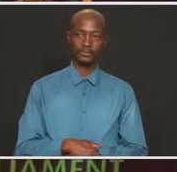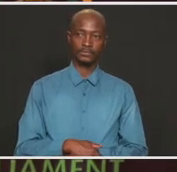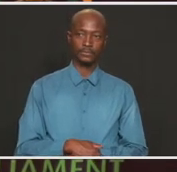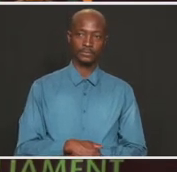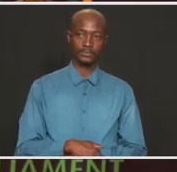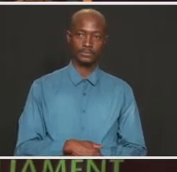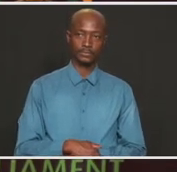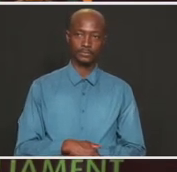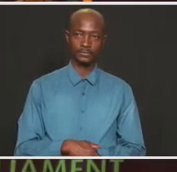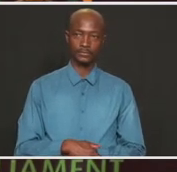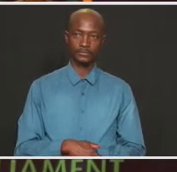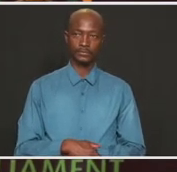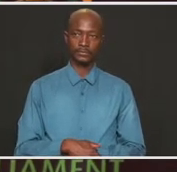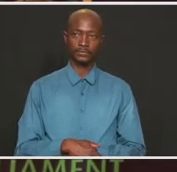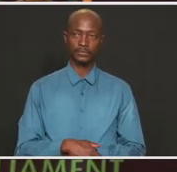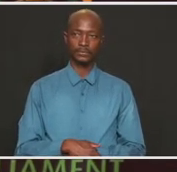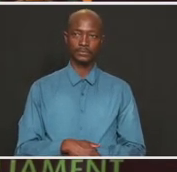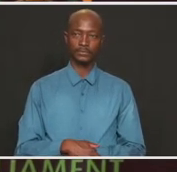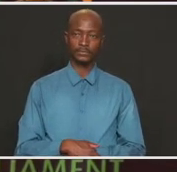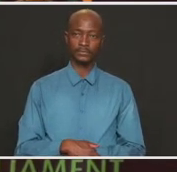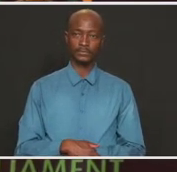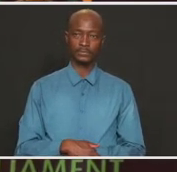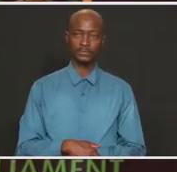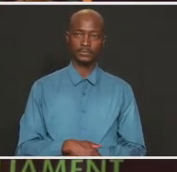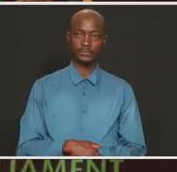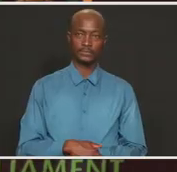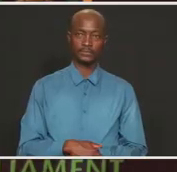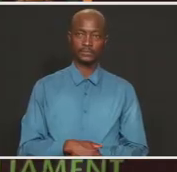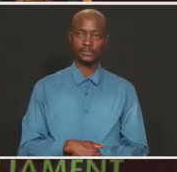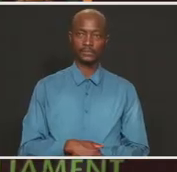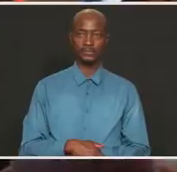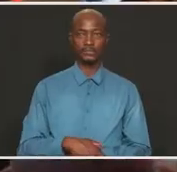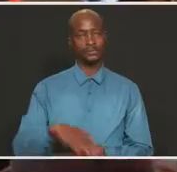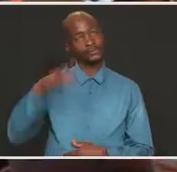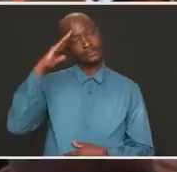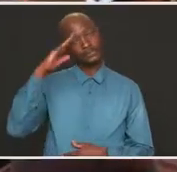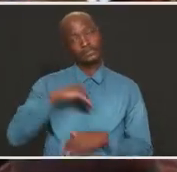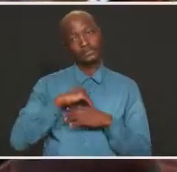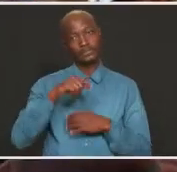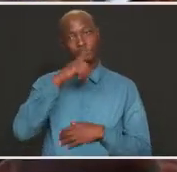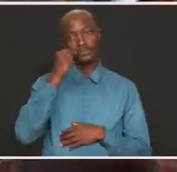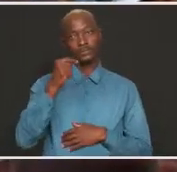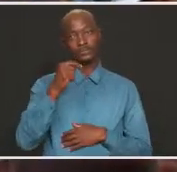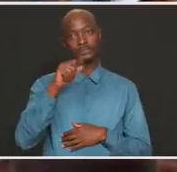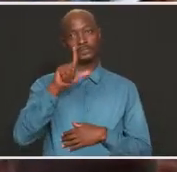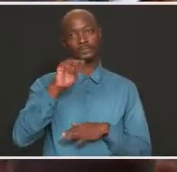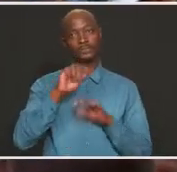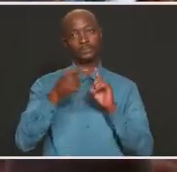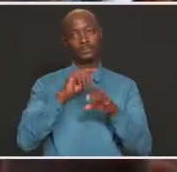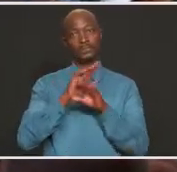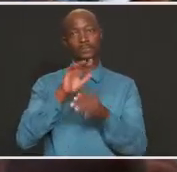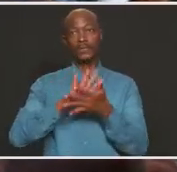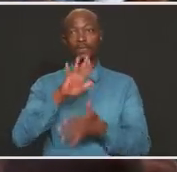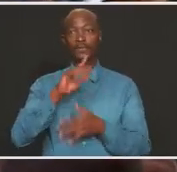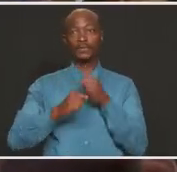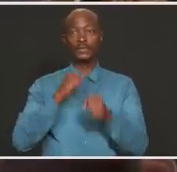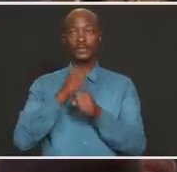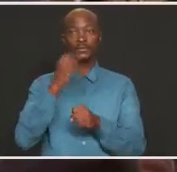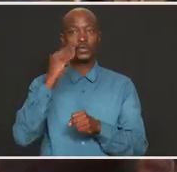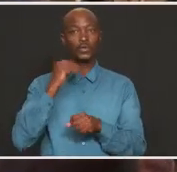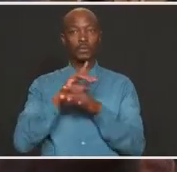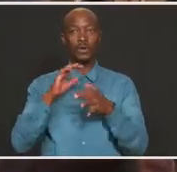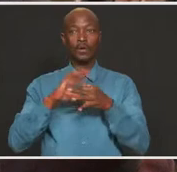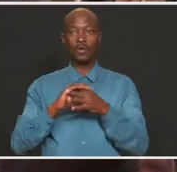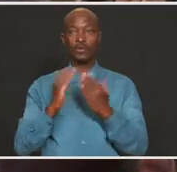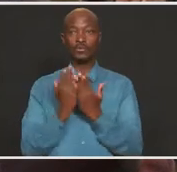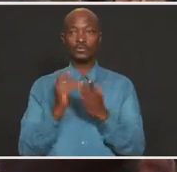thank you good day honorable members my name is livan I'm 15 years old and I'm a homeschool